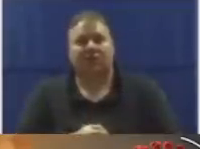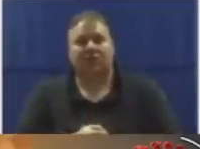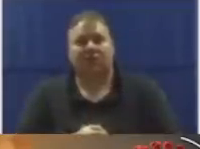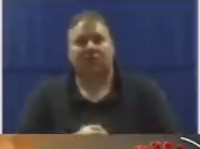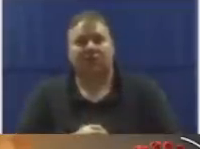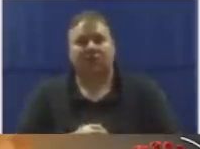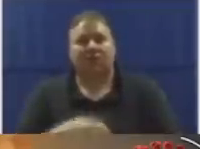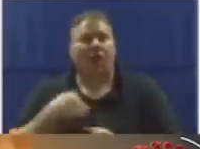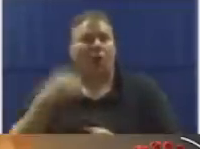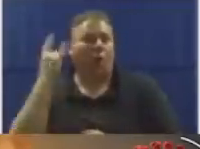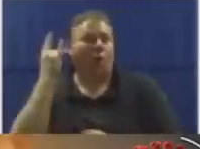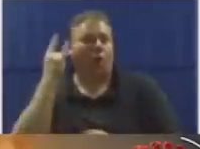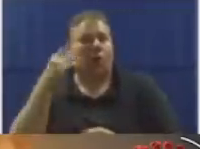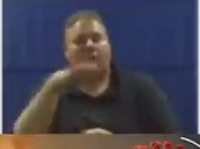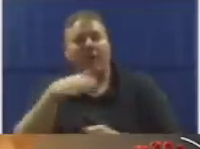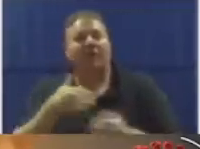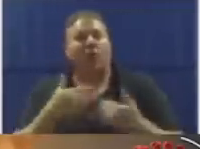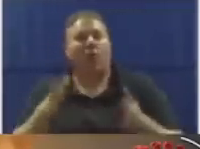afterwards for a question.